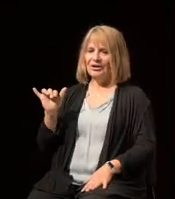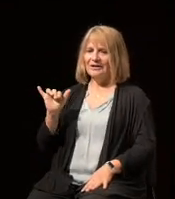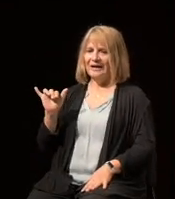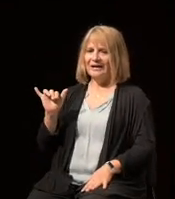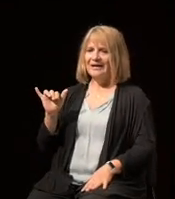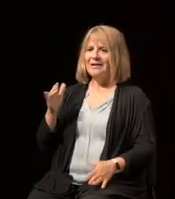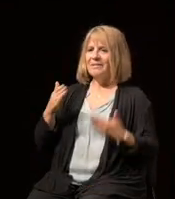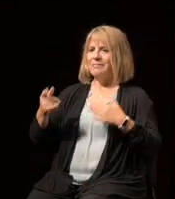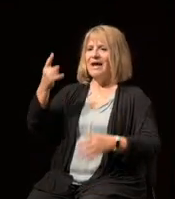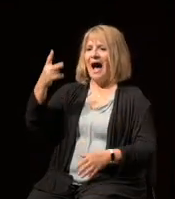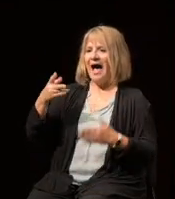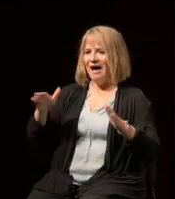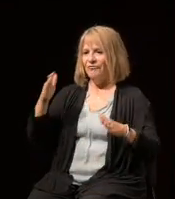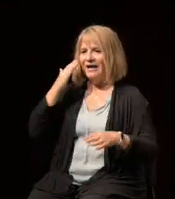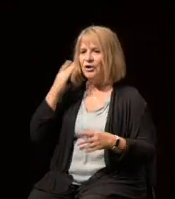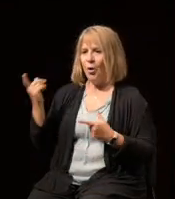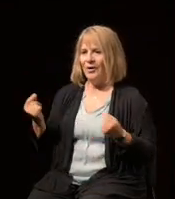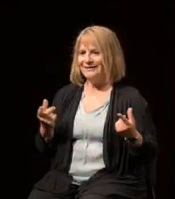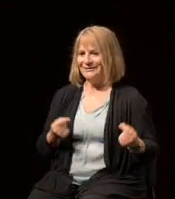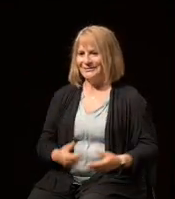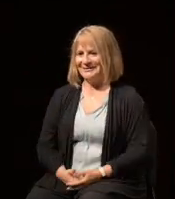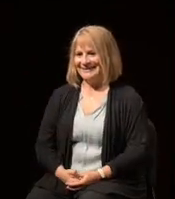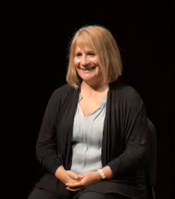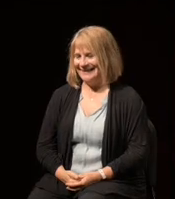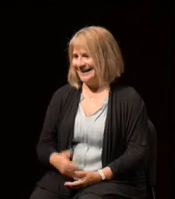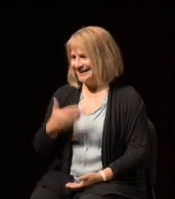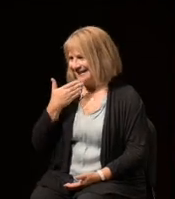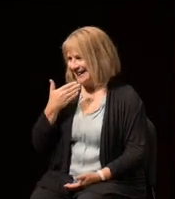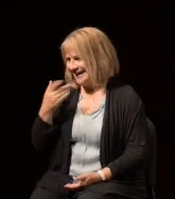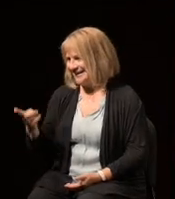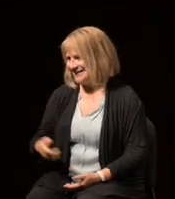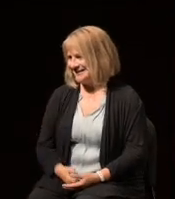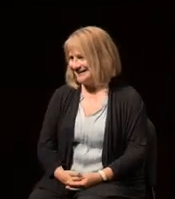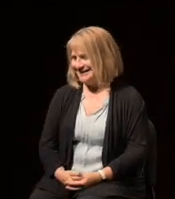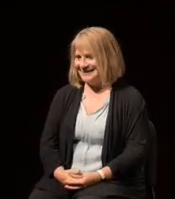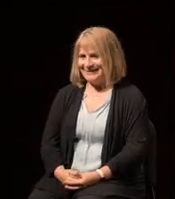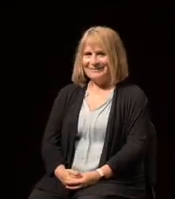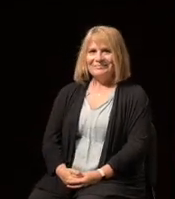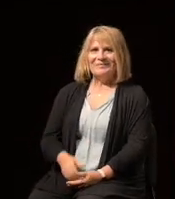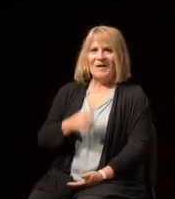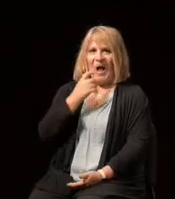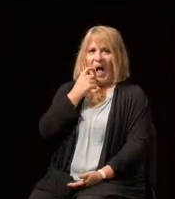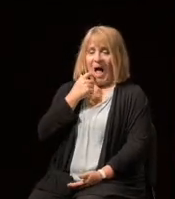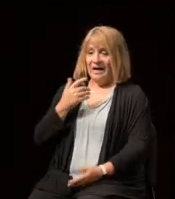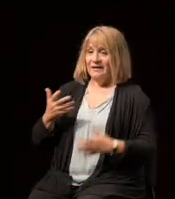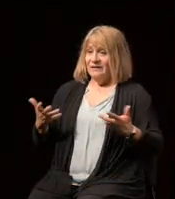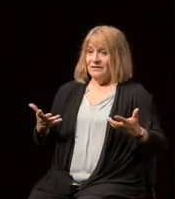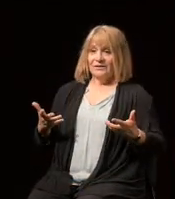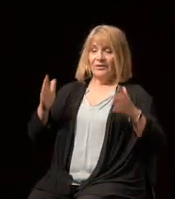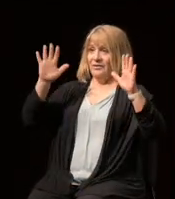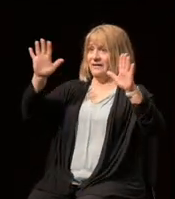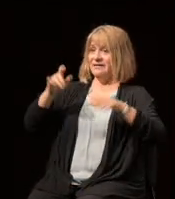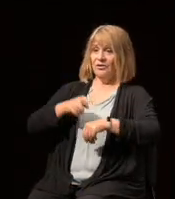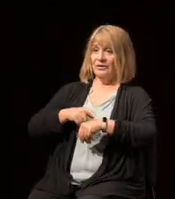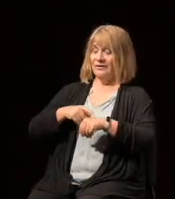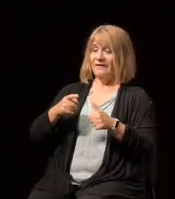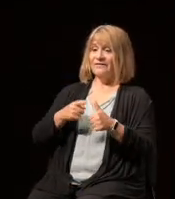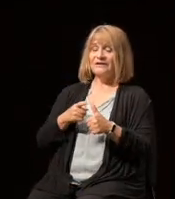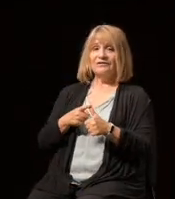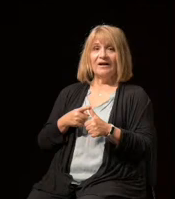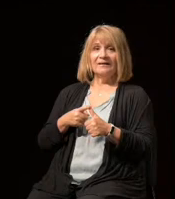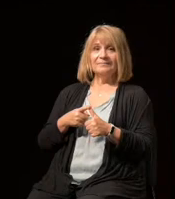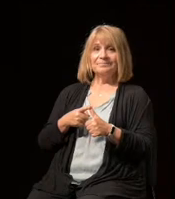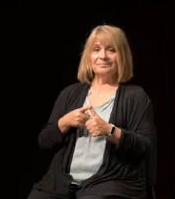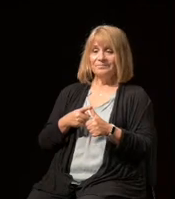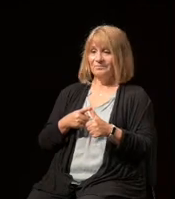halfway know what I'm doing in this work. Thank you. So this is a great time. So first of all, you mentioned